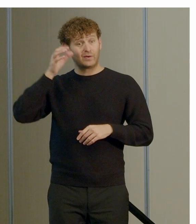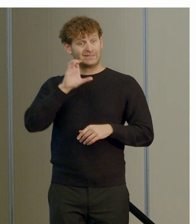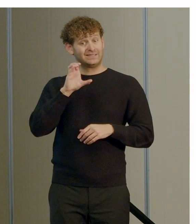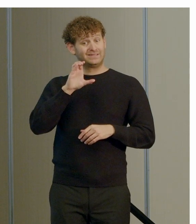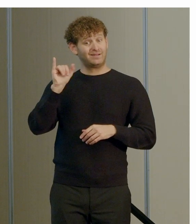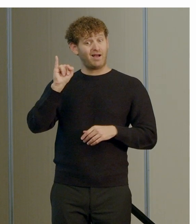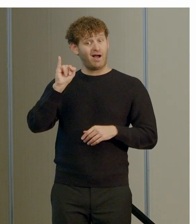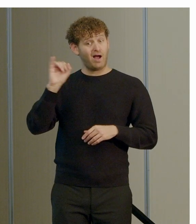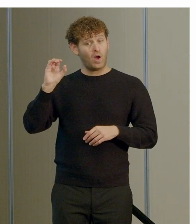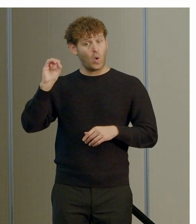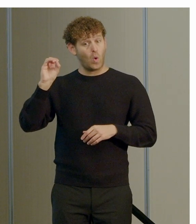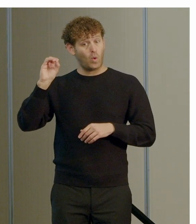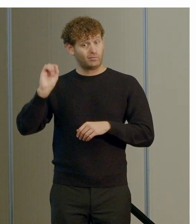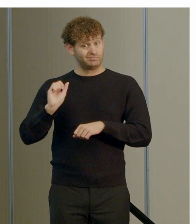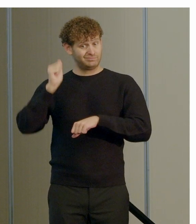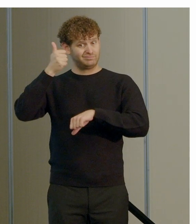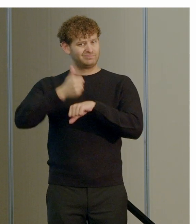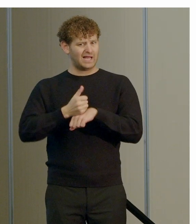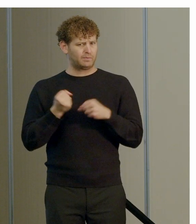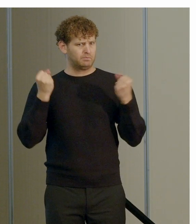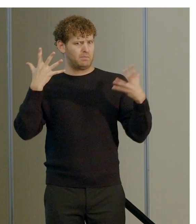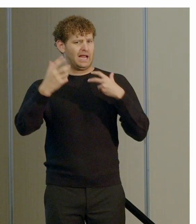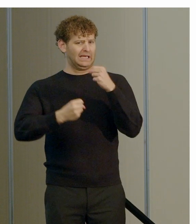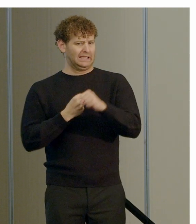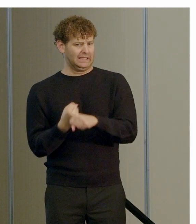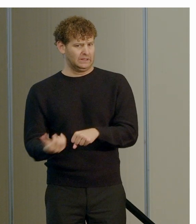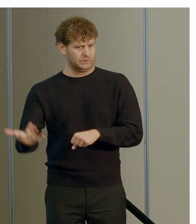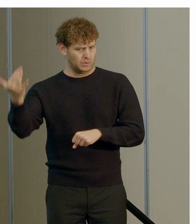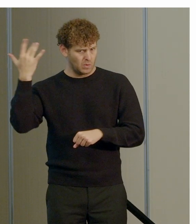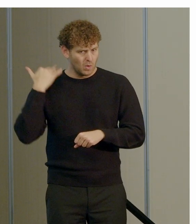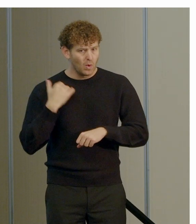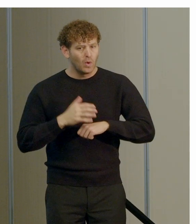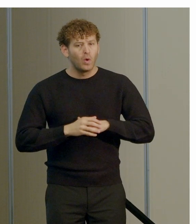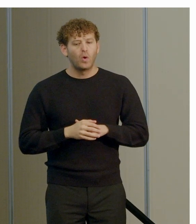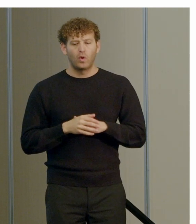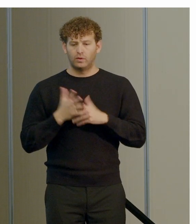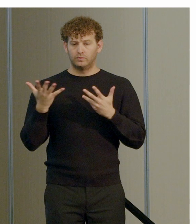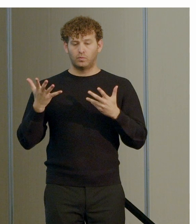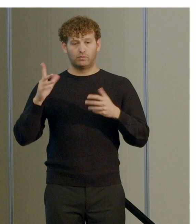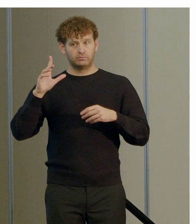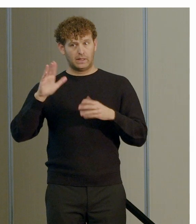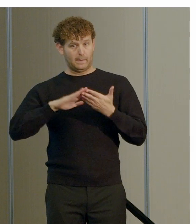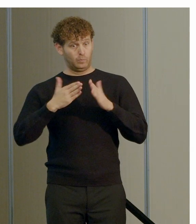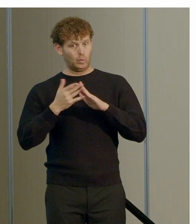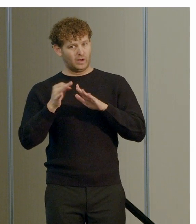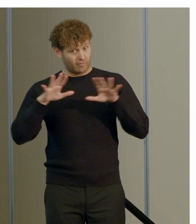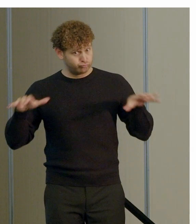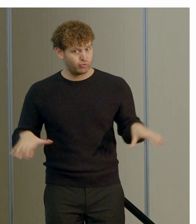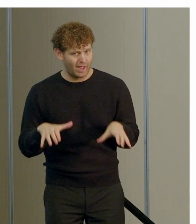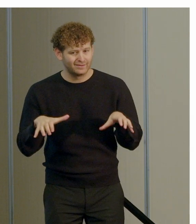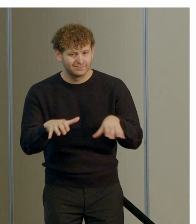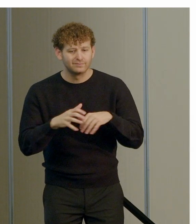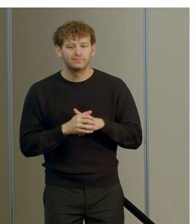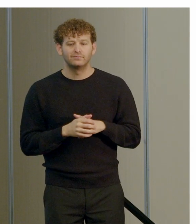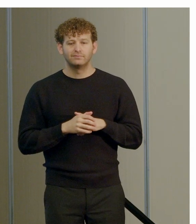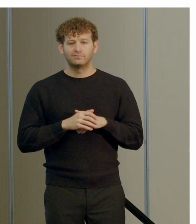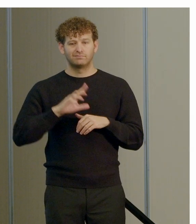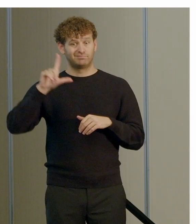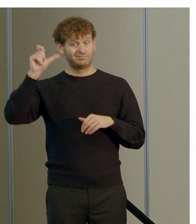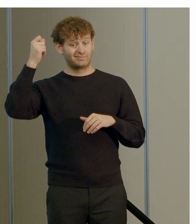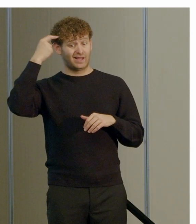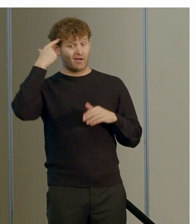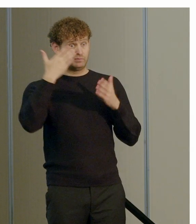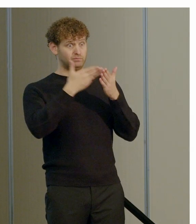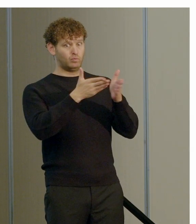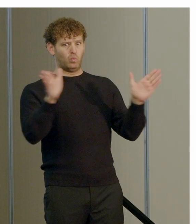an accessibility community of practice as a government-wide entity to promote Section 508